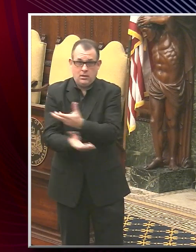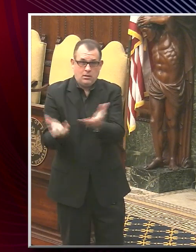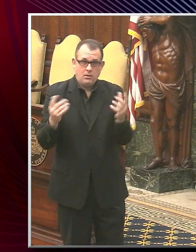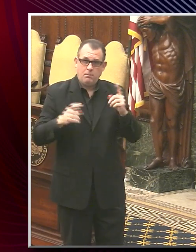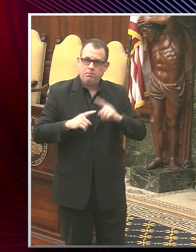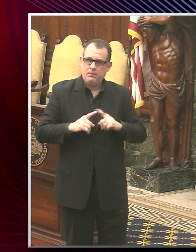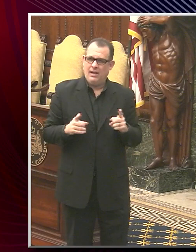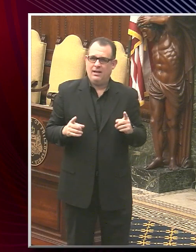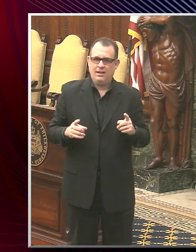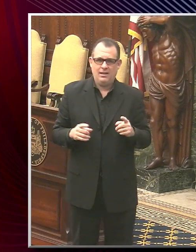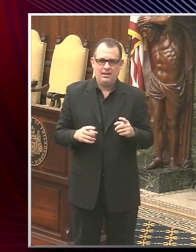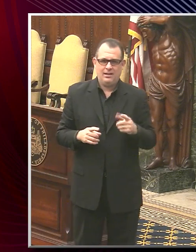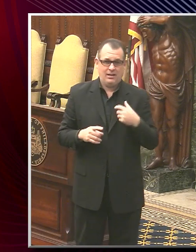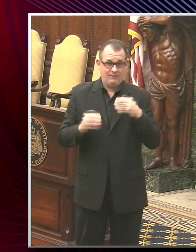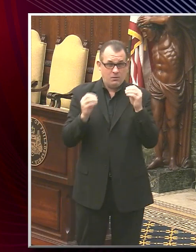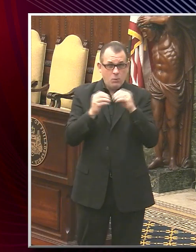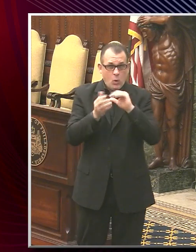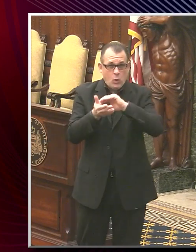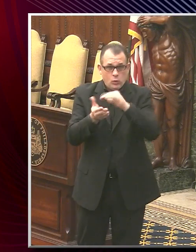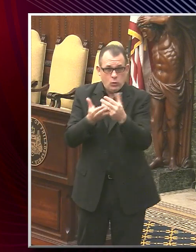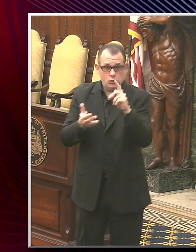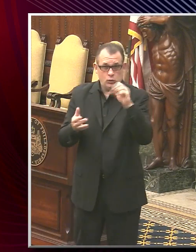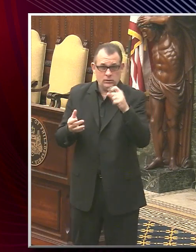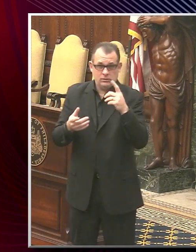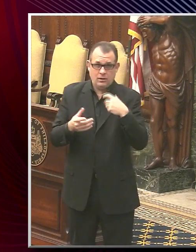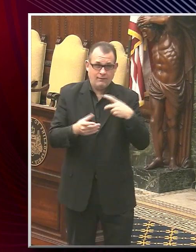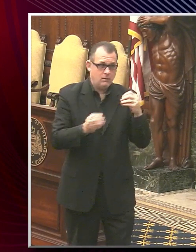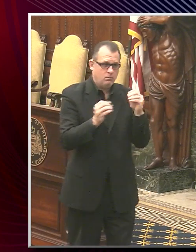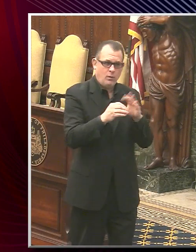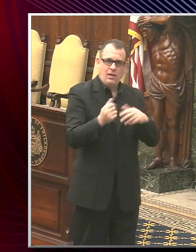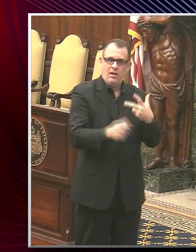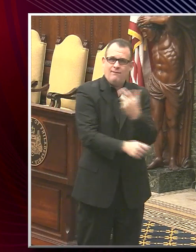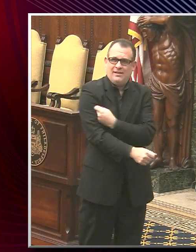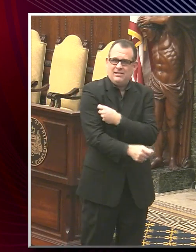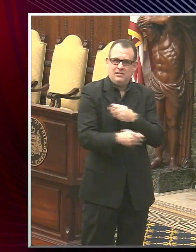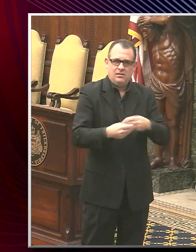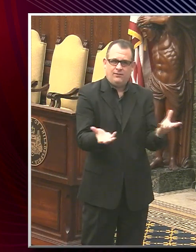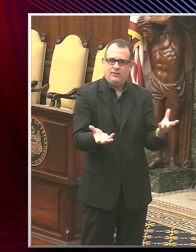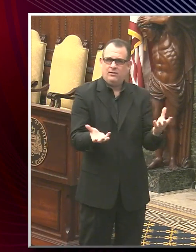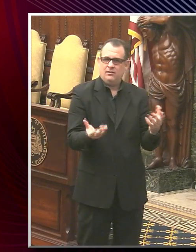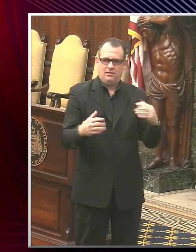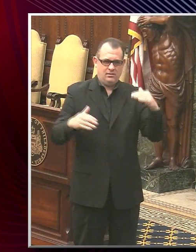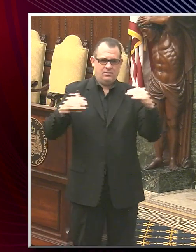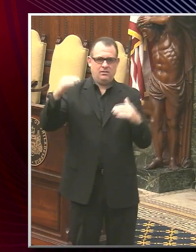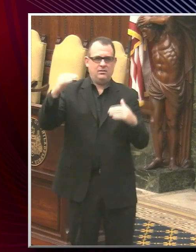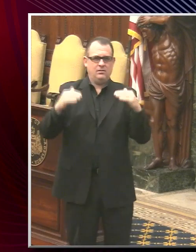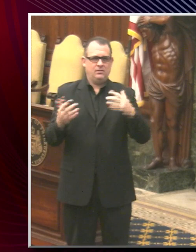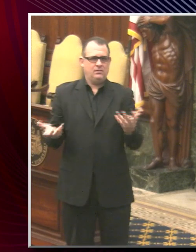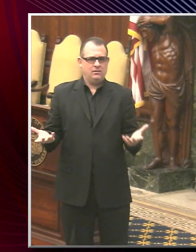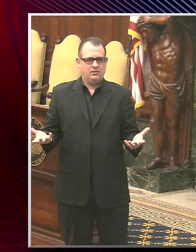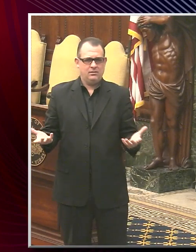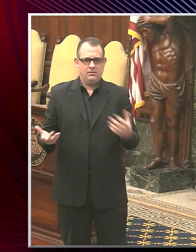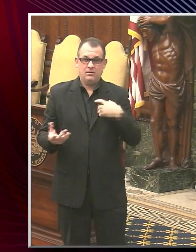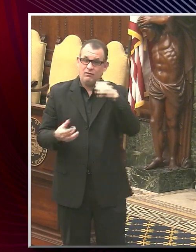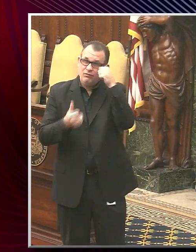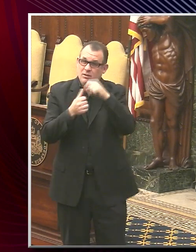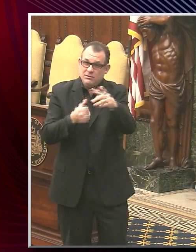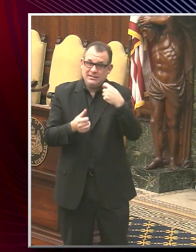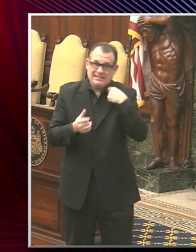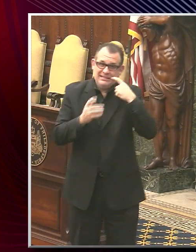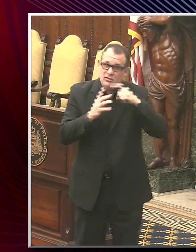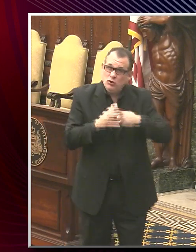more doses than people to vaccinate. So can you explain how that's possible? Yeah, well, again, remember, we're just starting up. And obviously